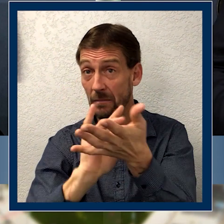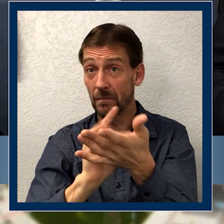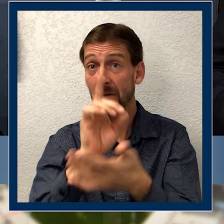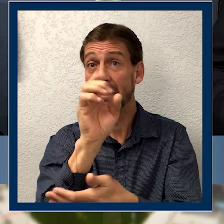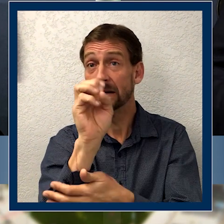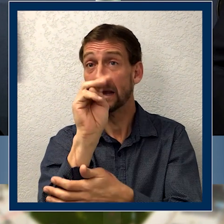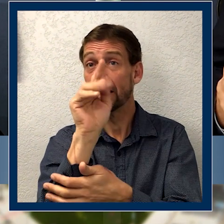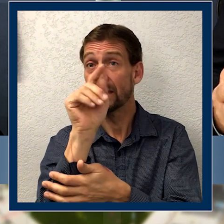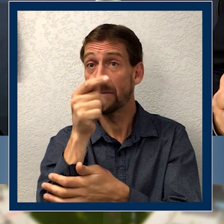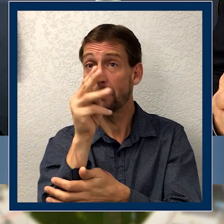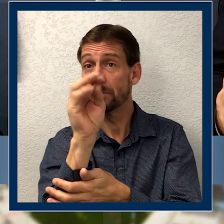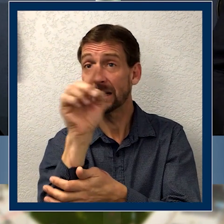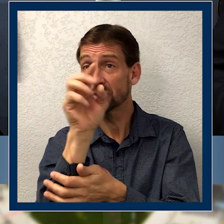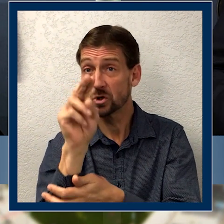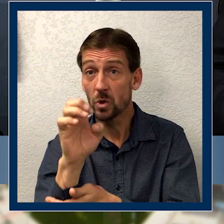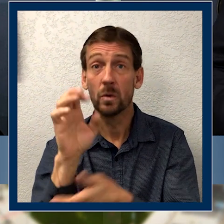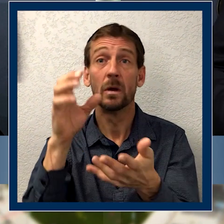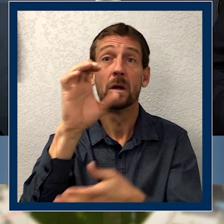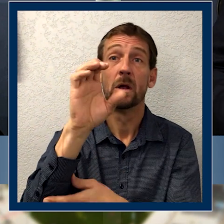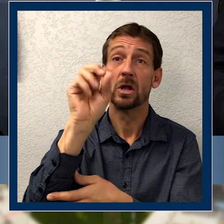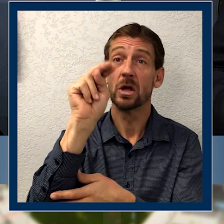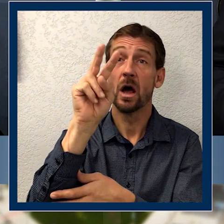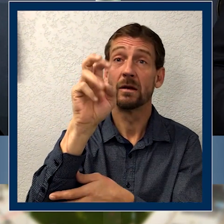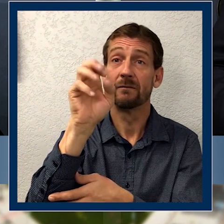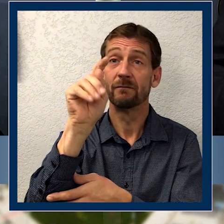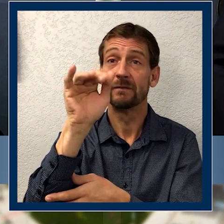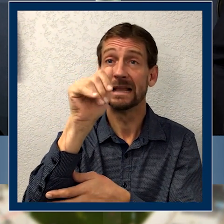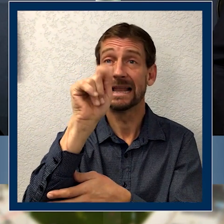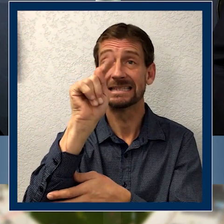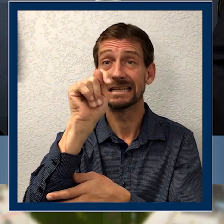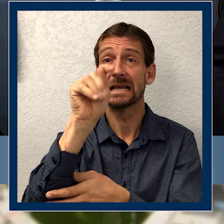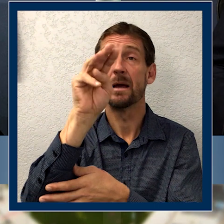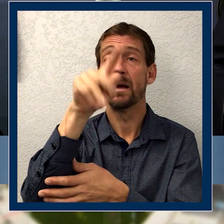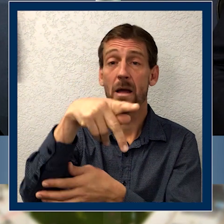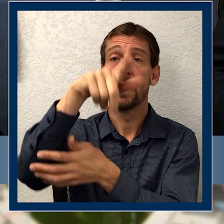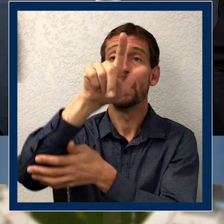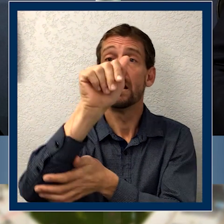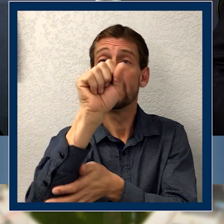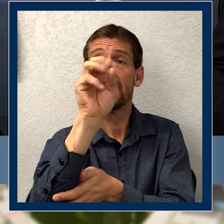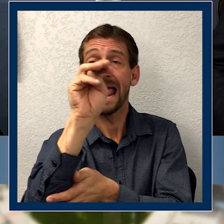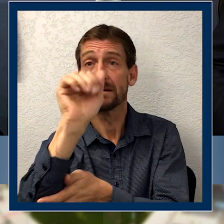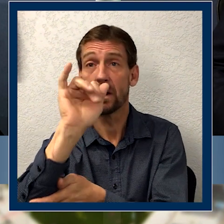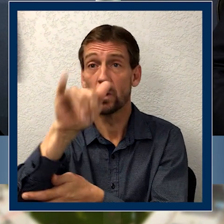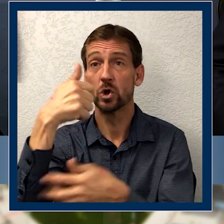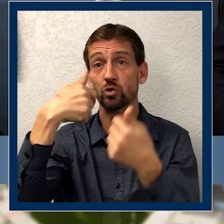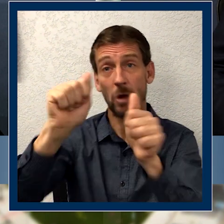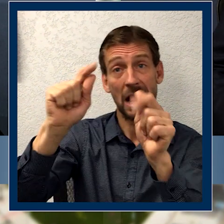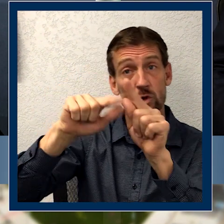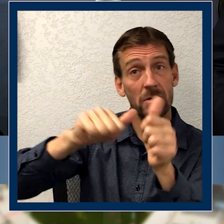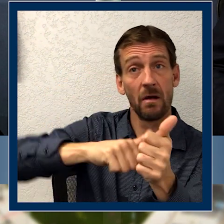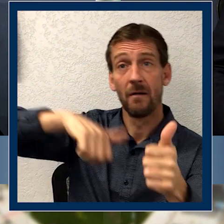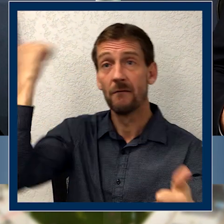dexamethasone, convalescent plasma. We are trying to avoid ventilation of